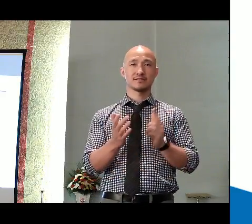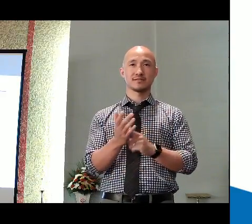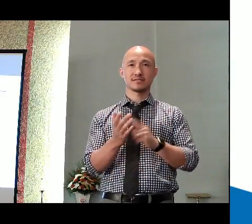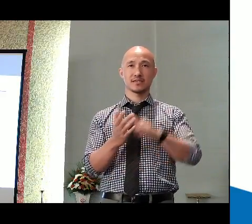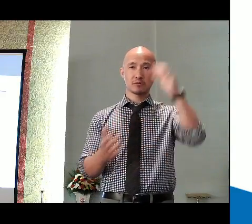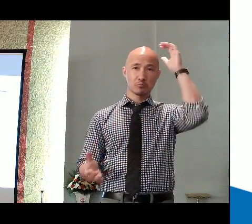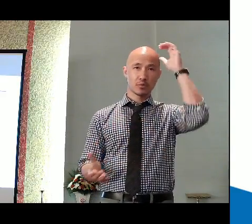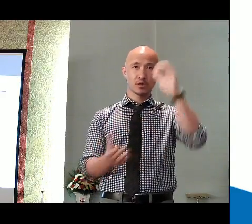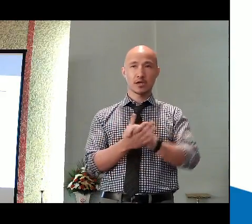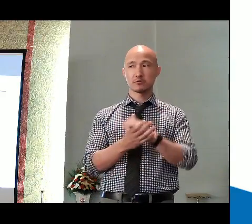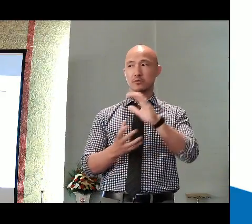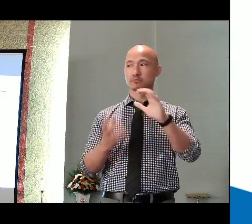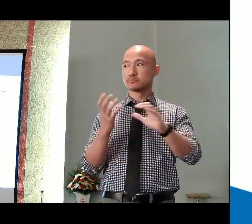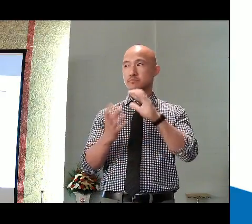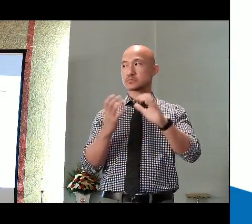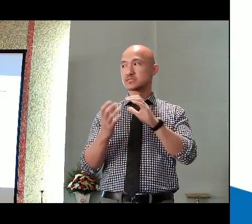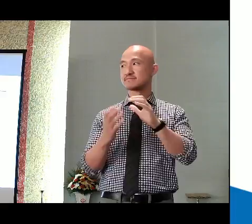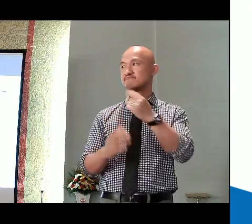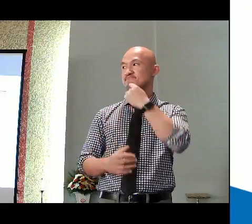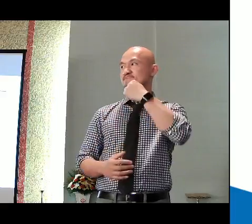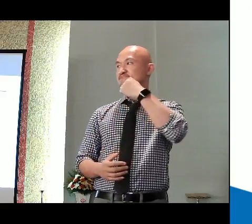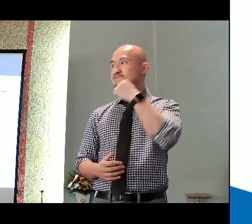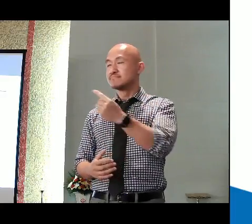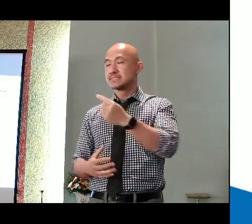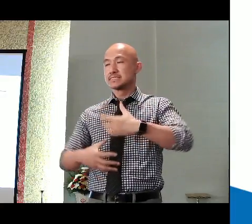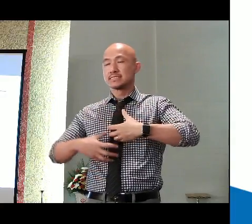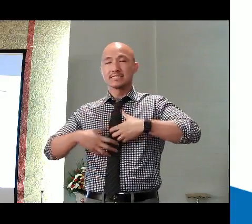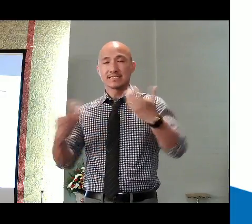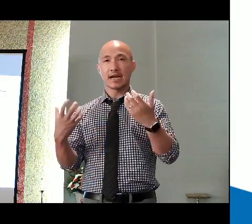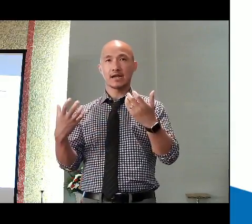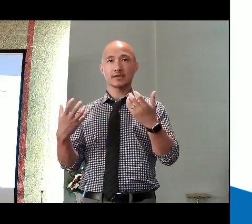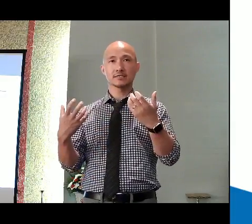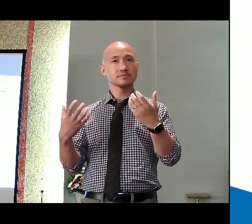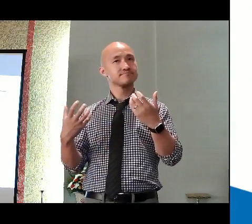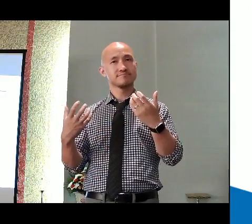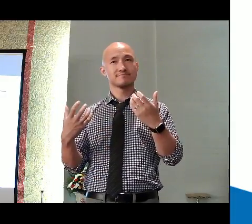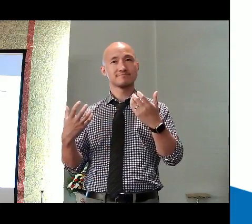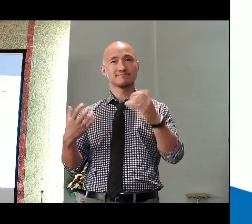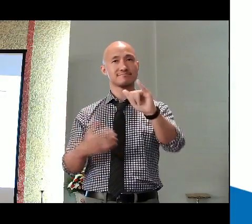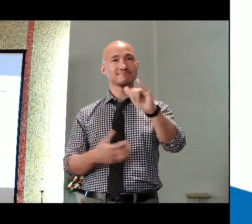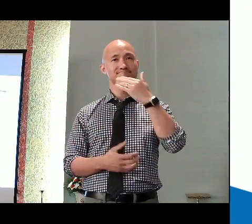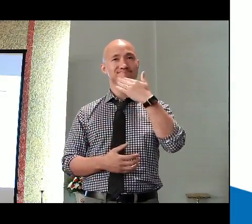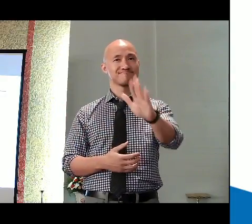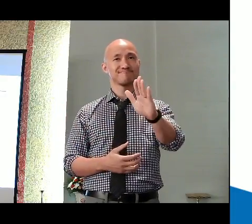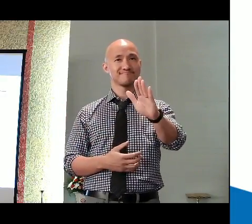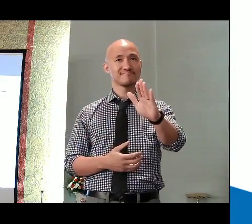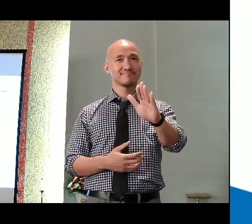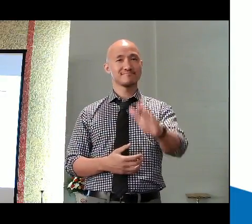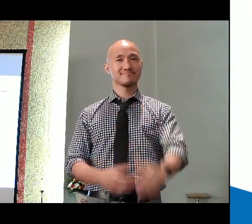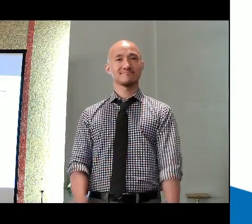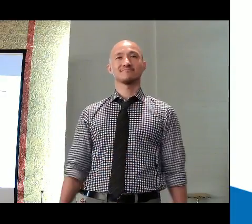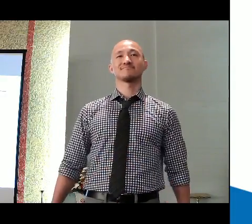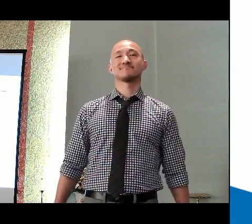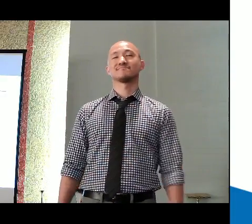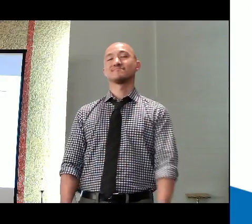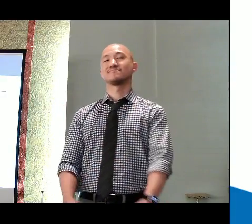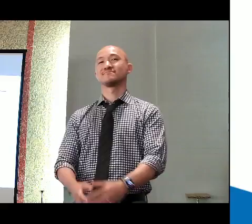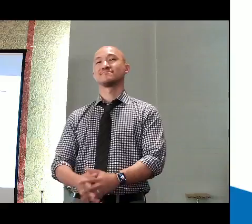be kind and smile and things like that. Think about this. You could be a really strong guy,